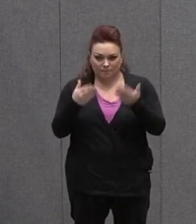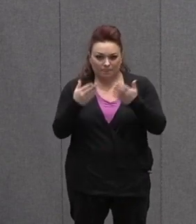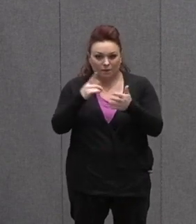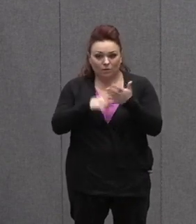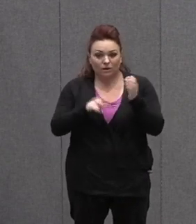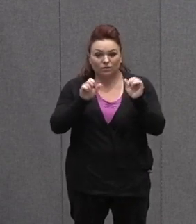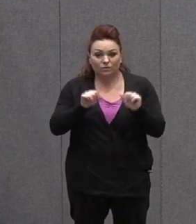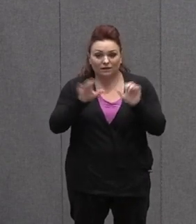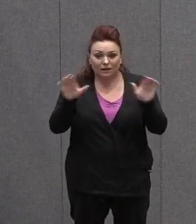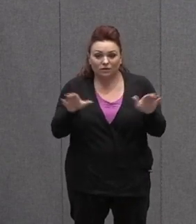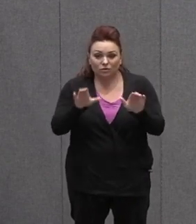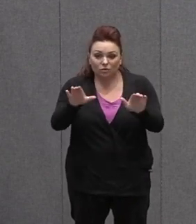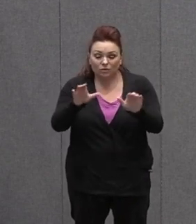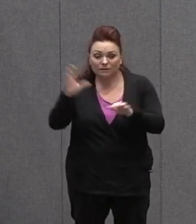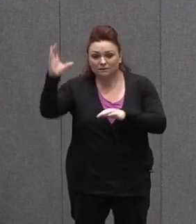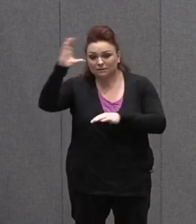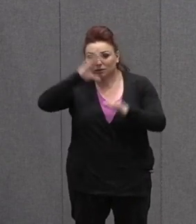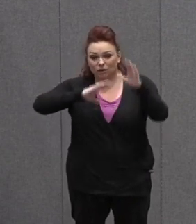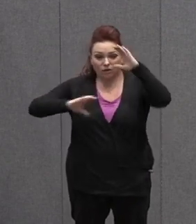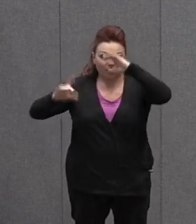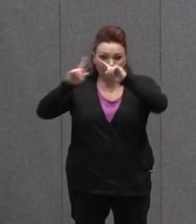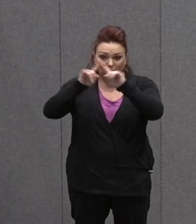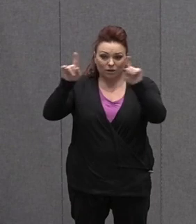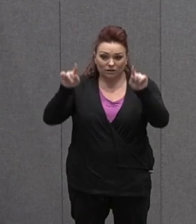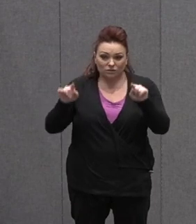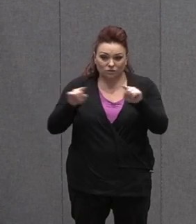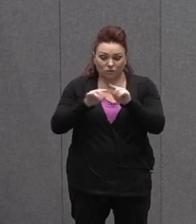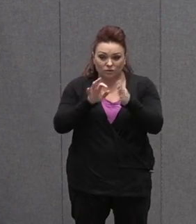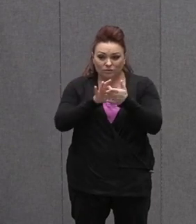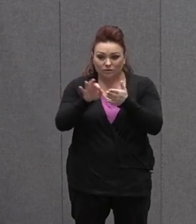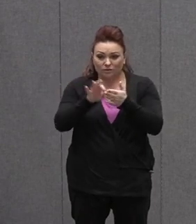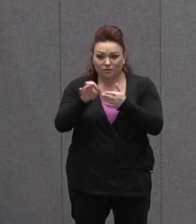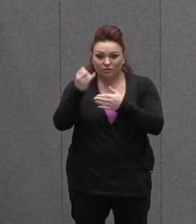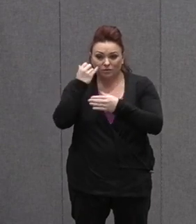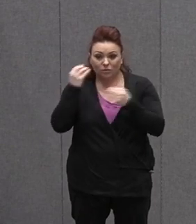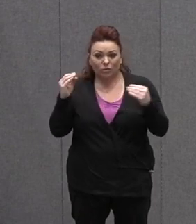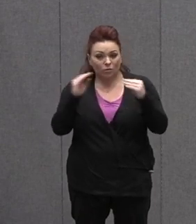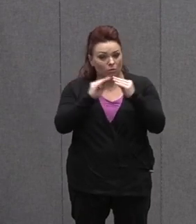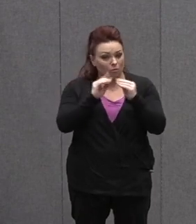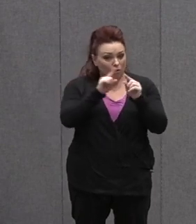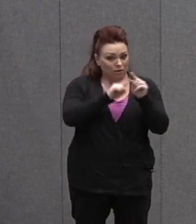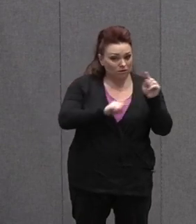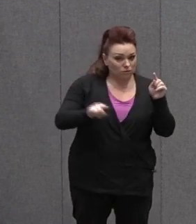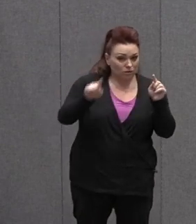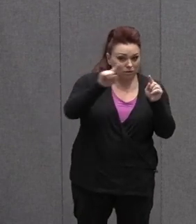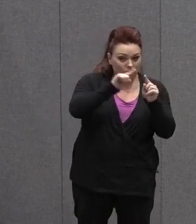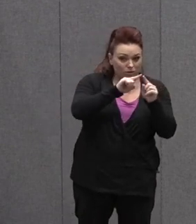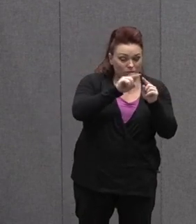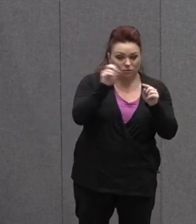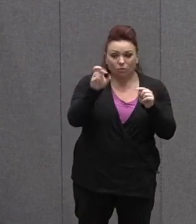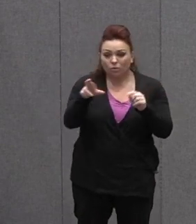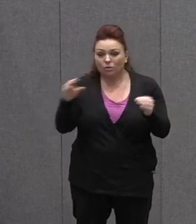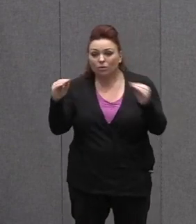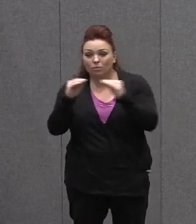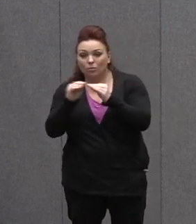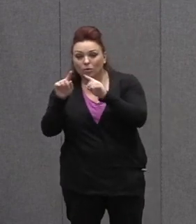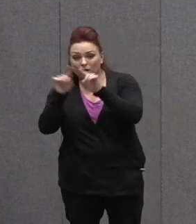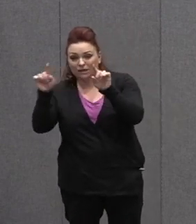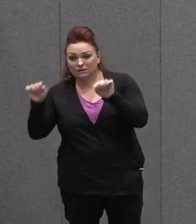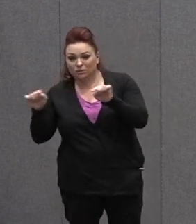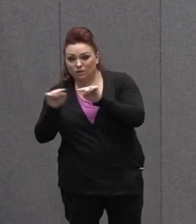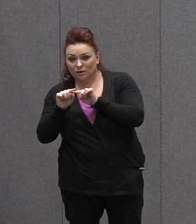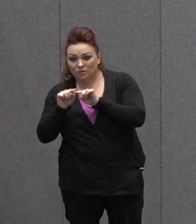what you could do is go on a square hunt and count if you have more circles or more squares in